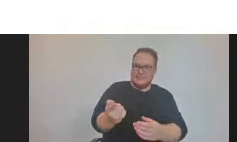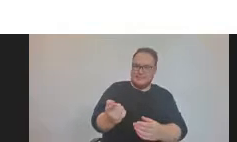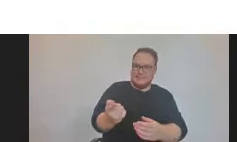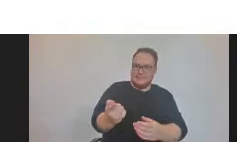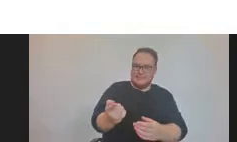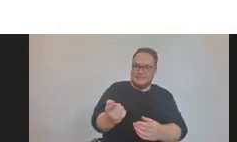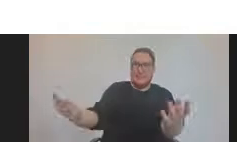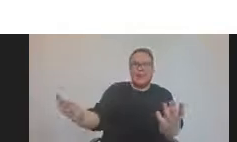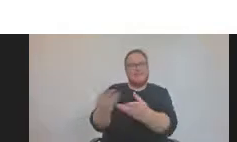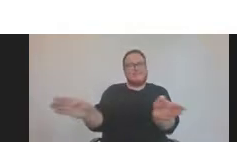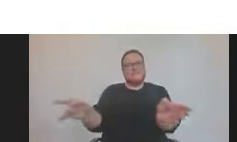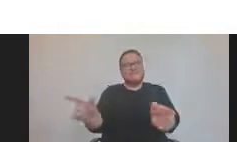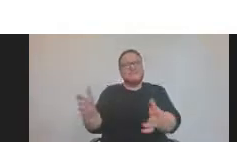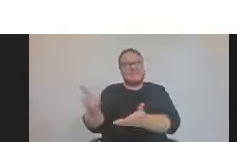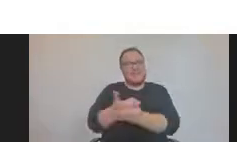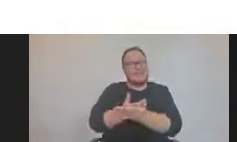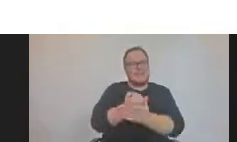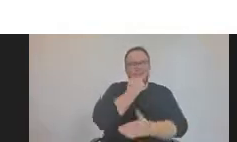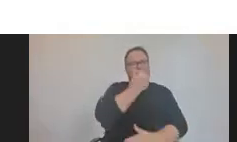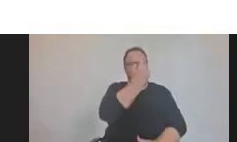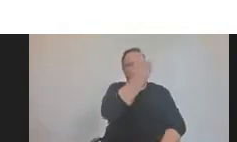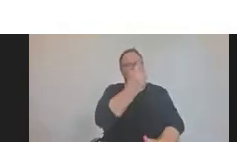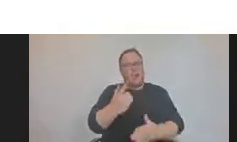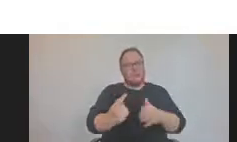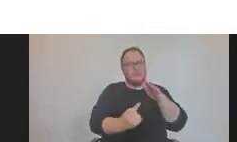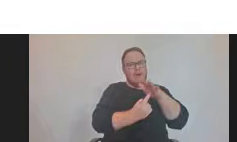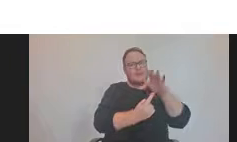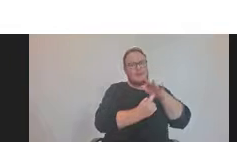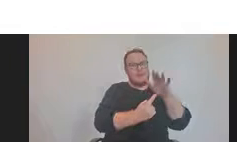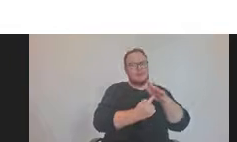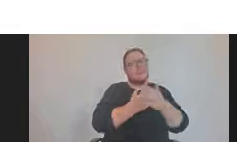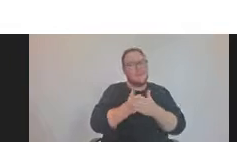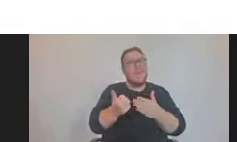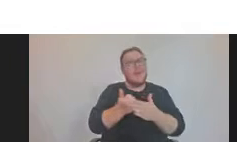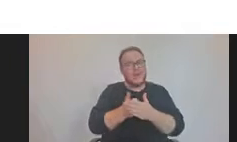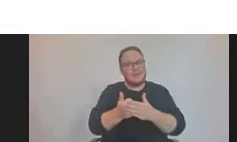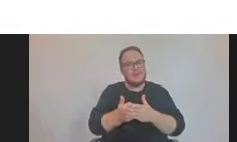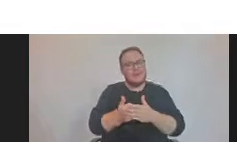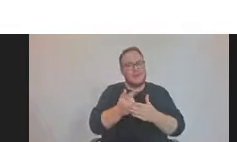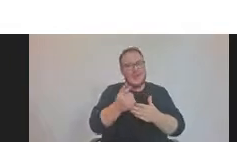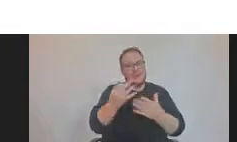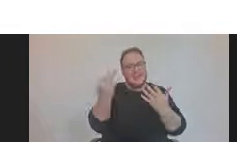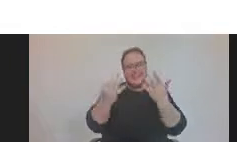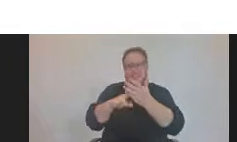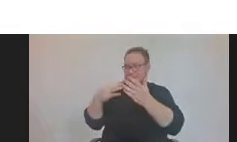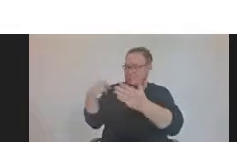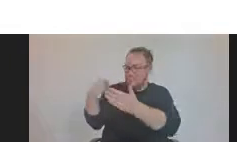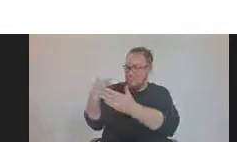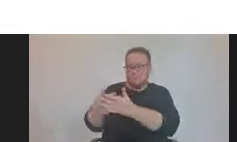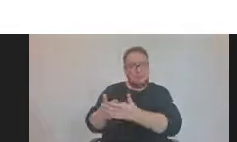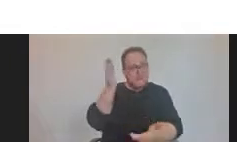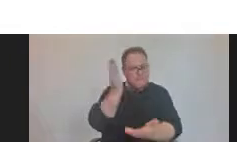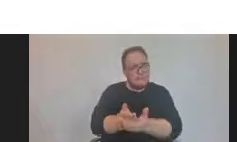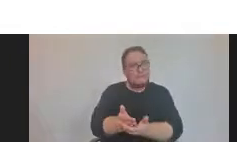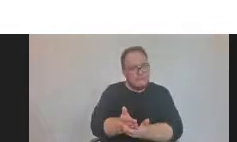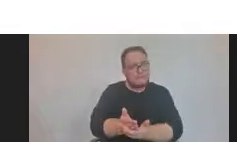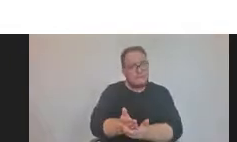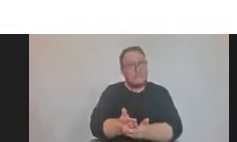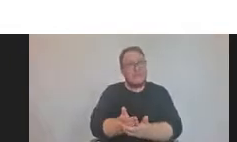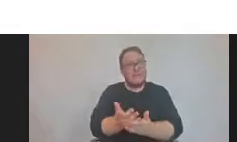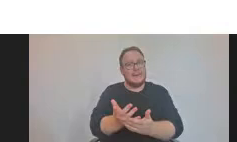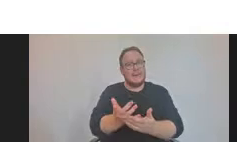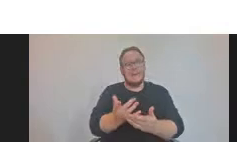it always has been the case. And I think during the last 18 months, that's particularly been the case. And huge credit to our nursing and quality